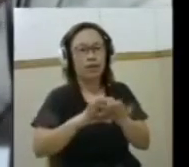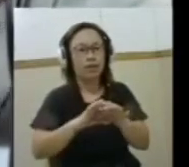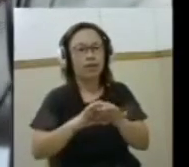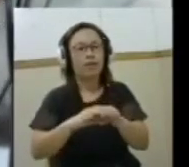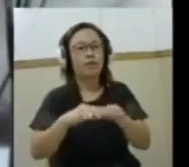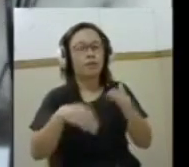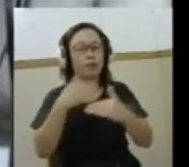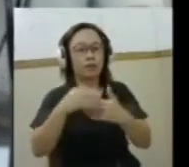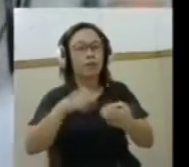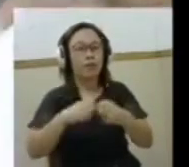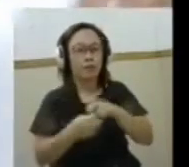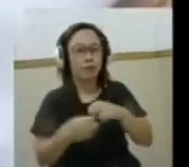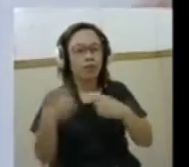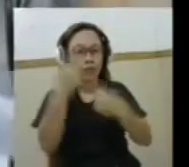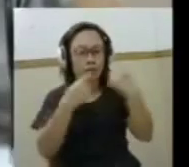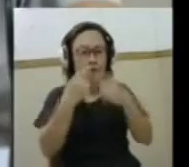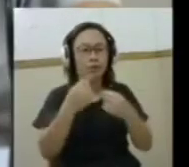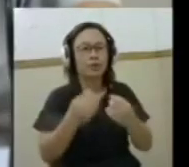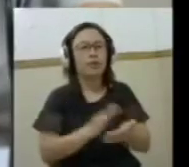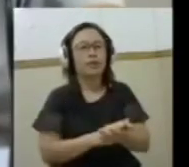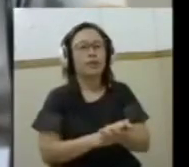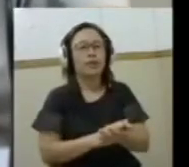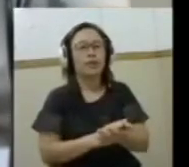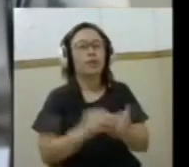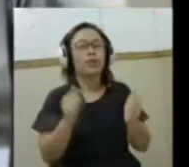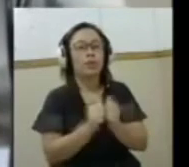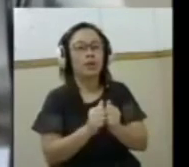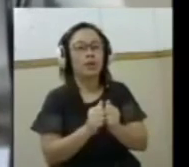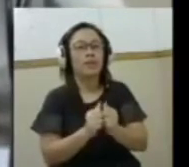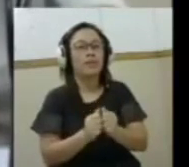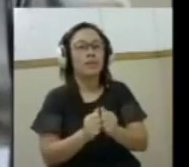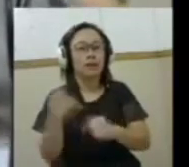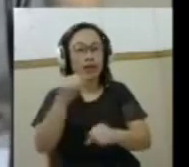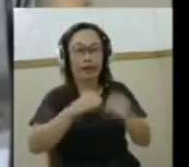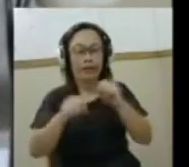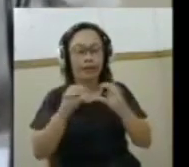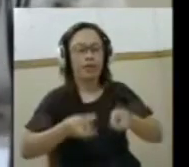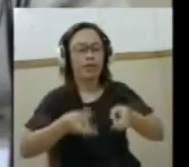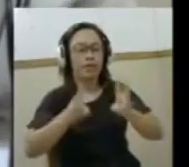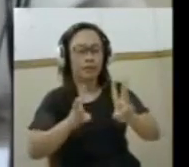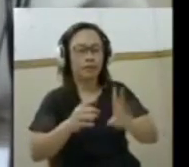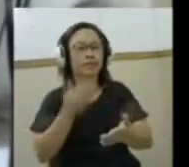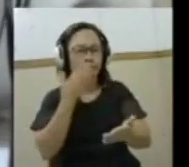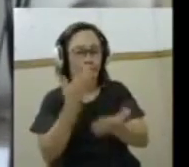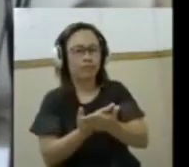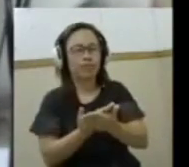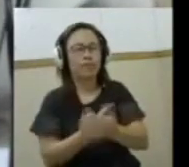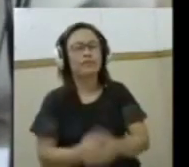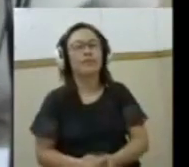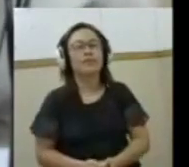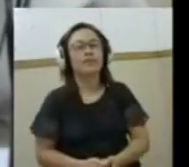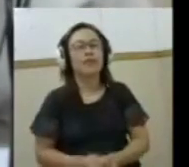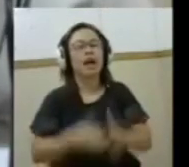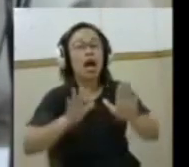problem, concern, or issue using the scientific method. That's correct, Mario. How about